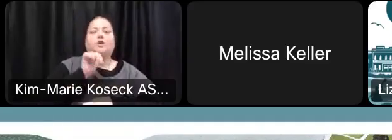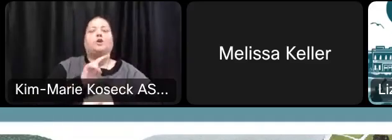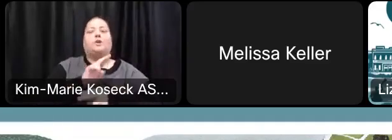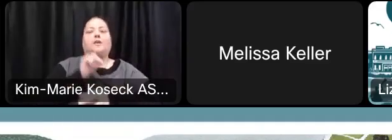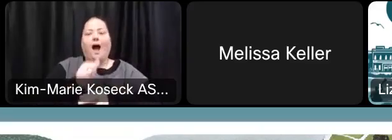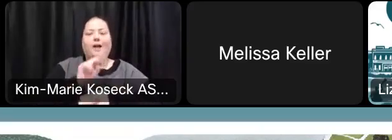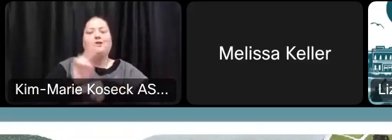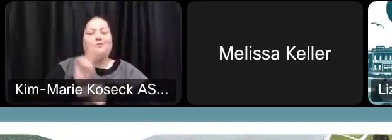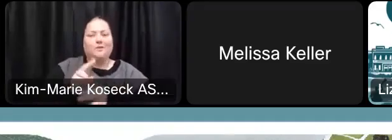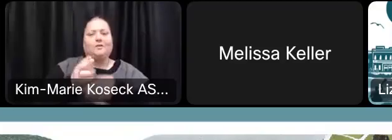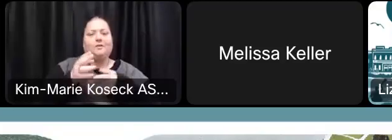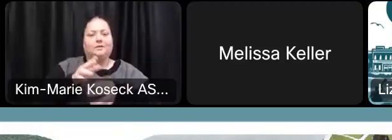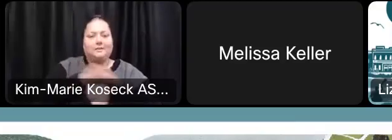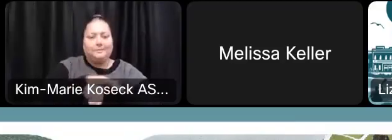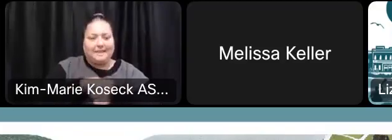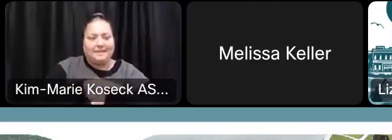space that wasn't